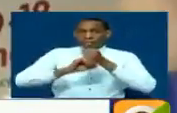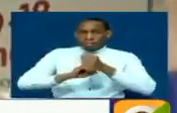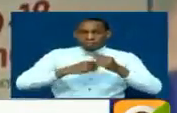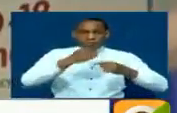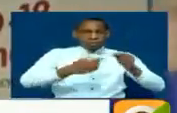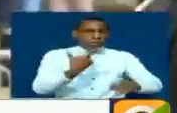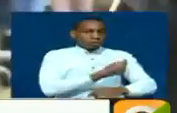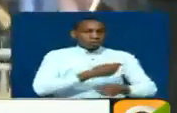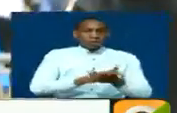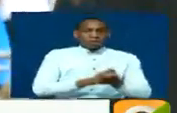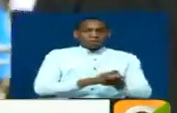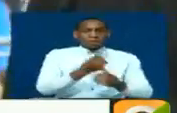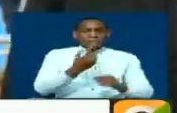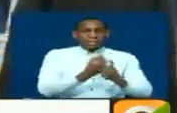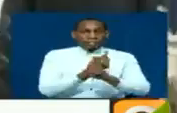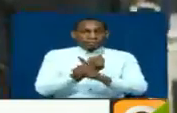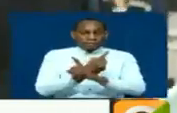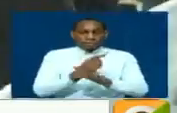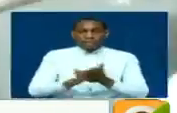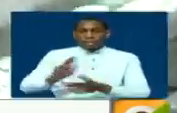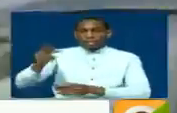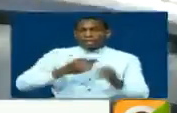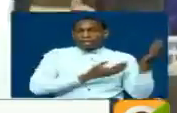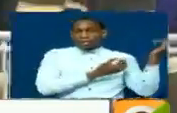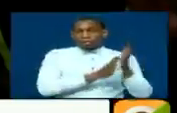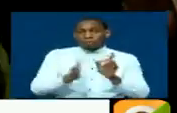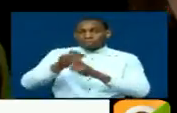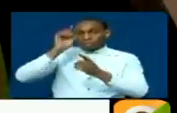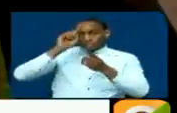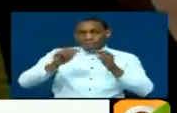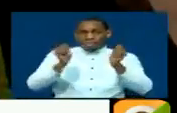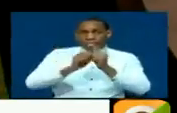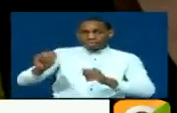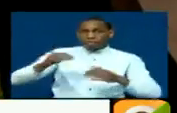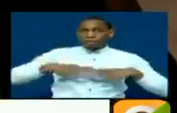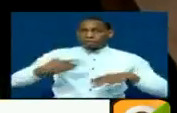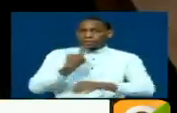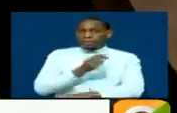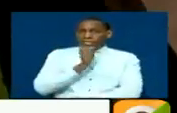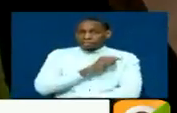already existing doses of Moderna and AstraZeneca, Kenya hopes to achieve its target of 10 million people